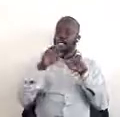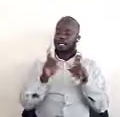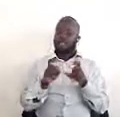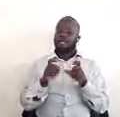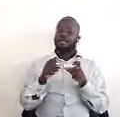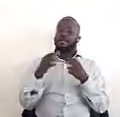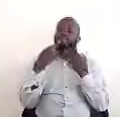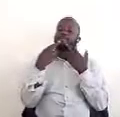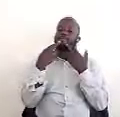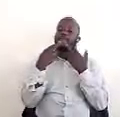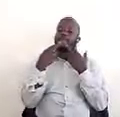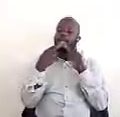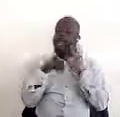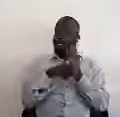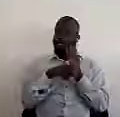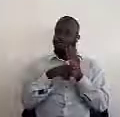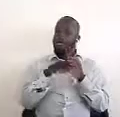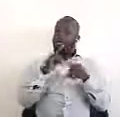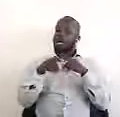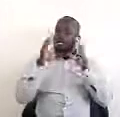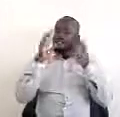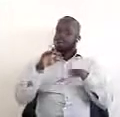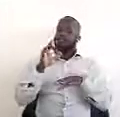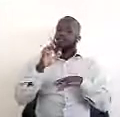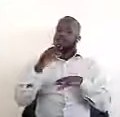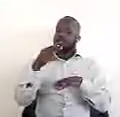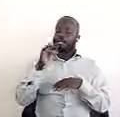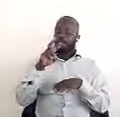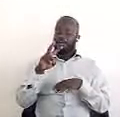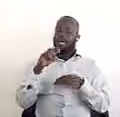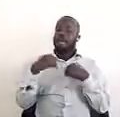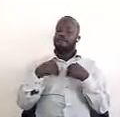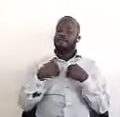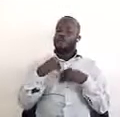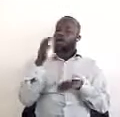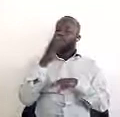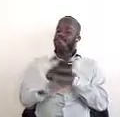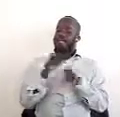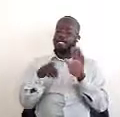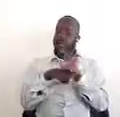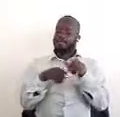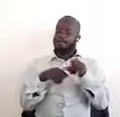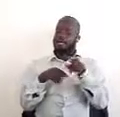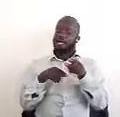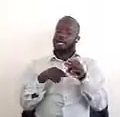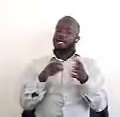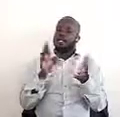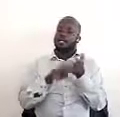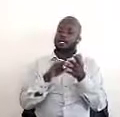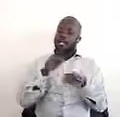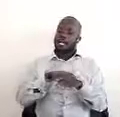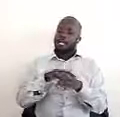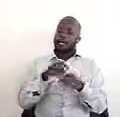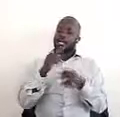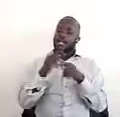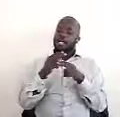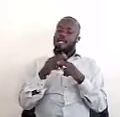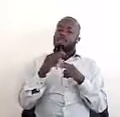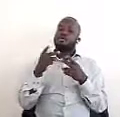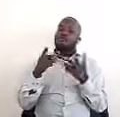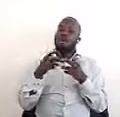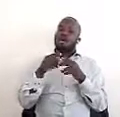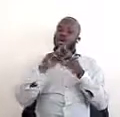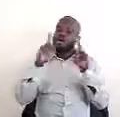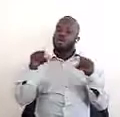is negative, even though a person is infected with HIV. A false negative result typically gets recorded during